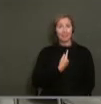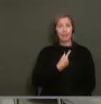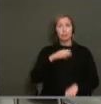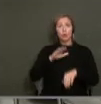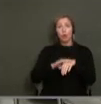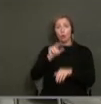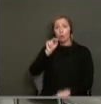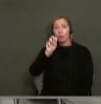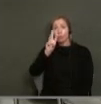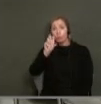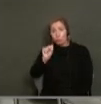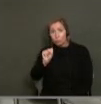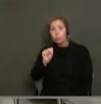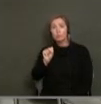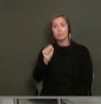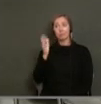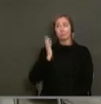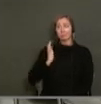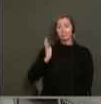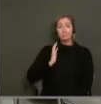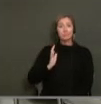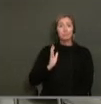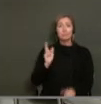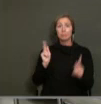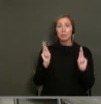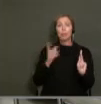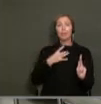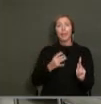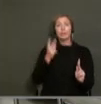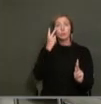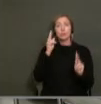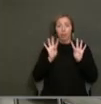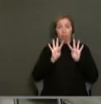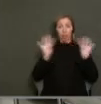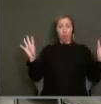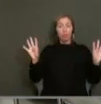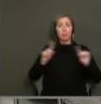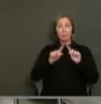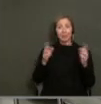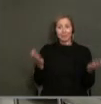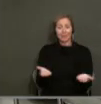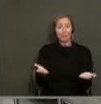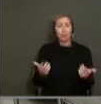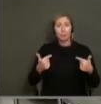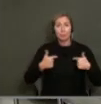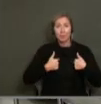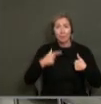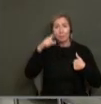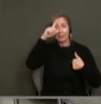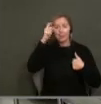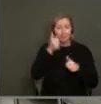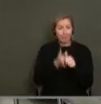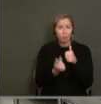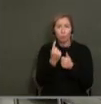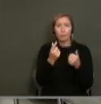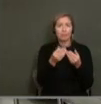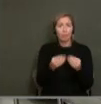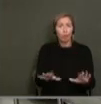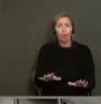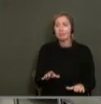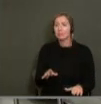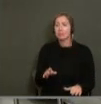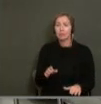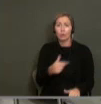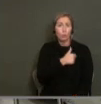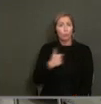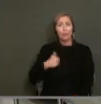on the news when I had an army because that's what people like to see. But it's just me because everyone's lost. No one believes in you